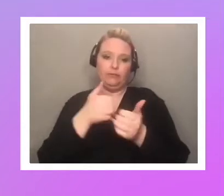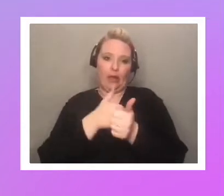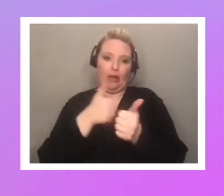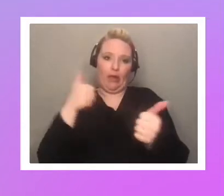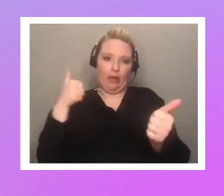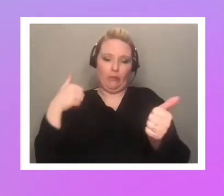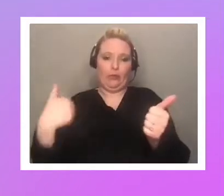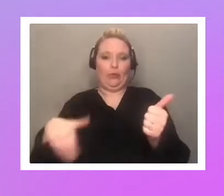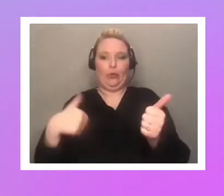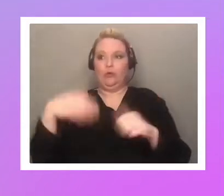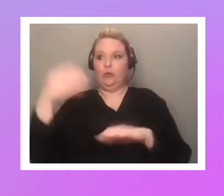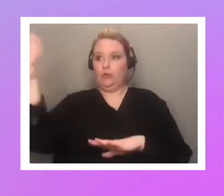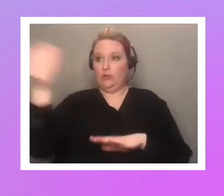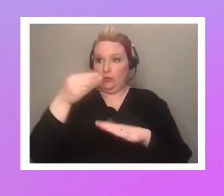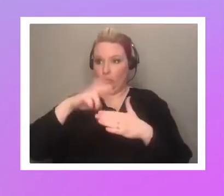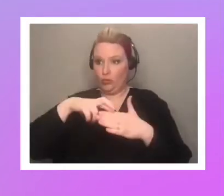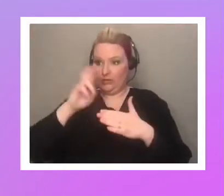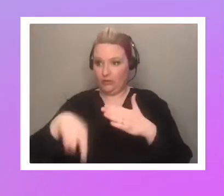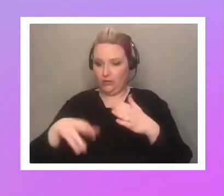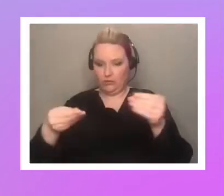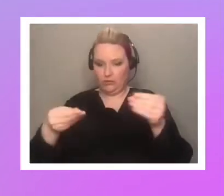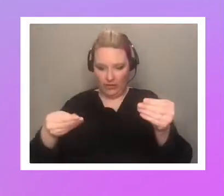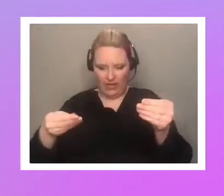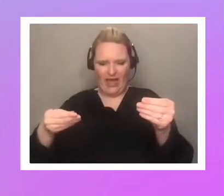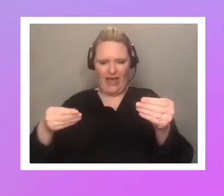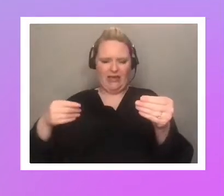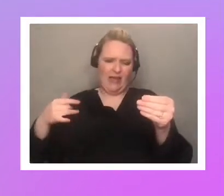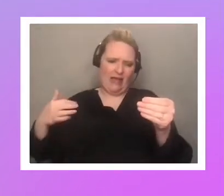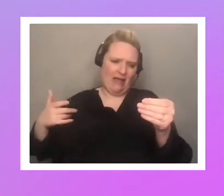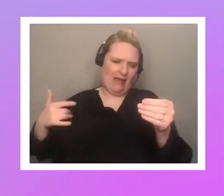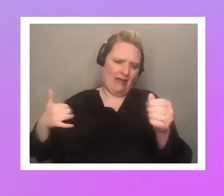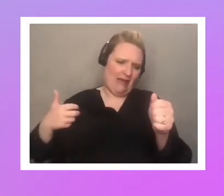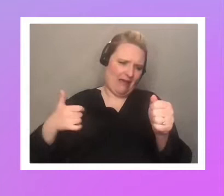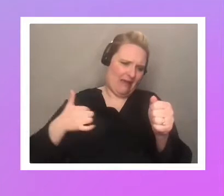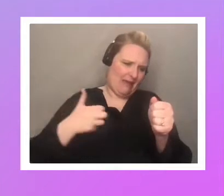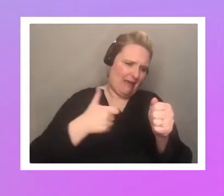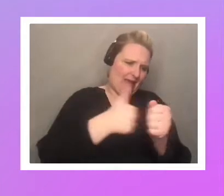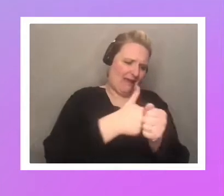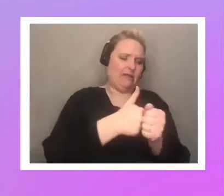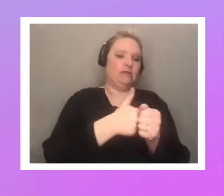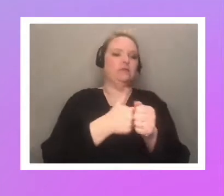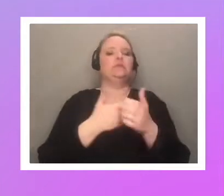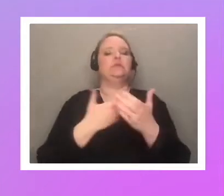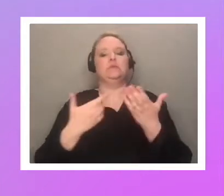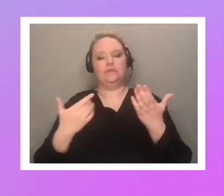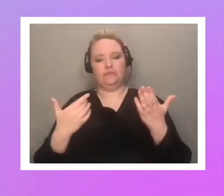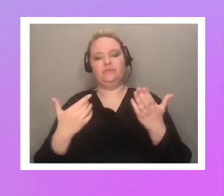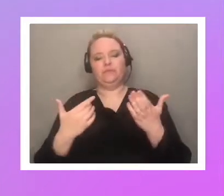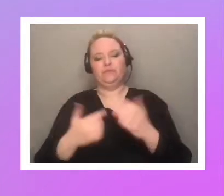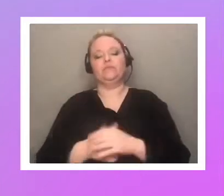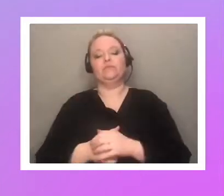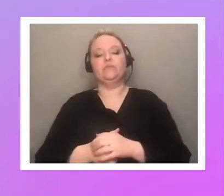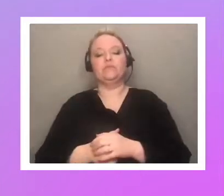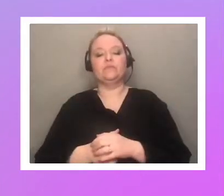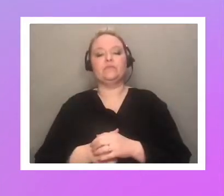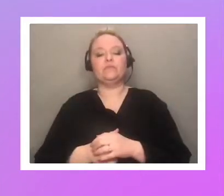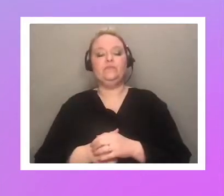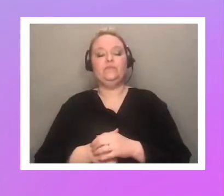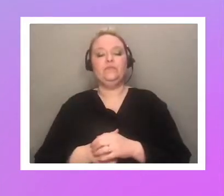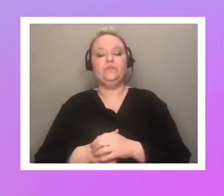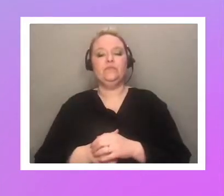the results, and then they all go kind of get put there.